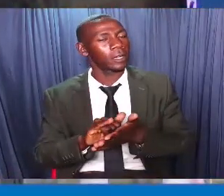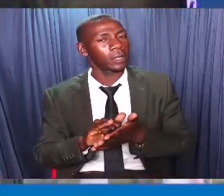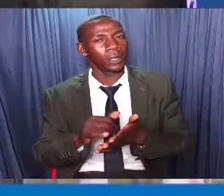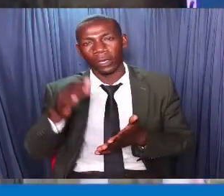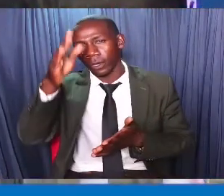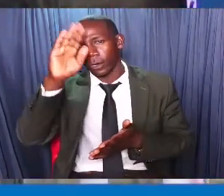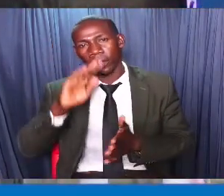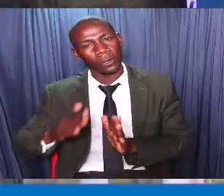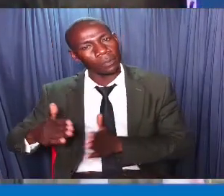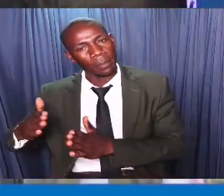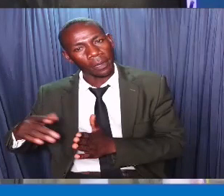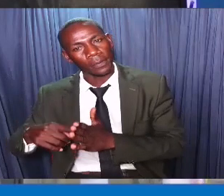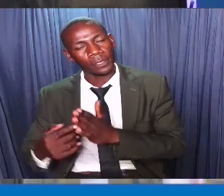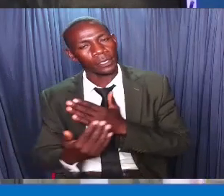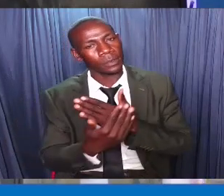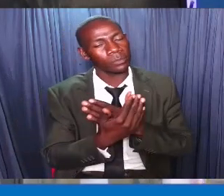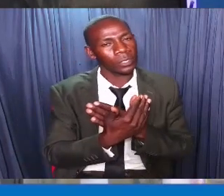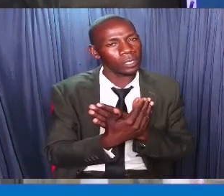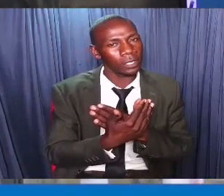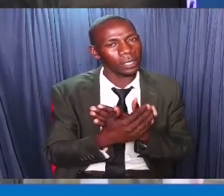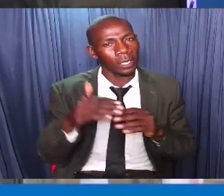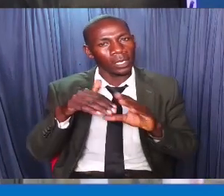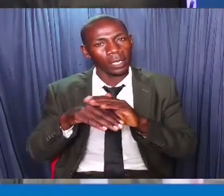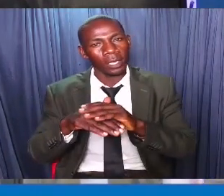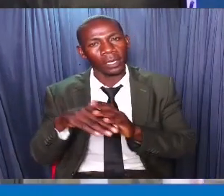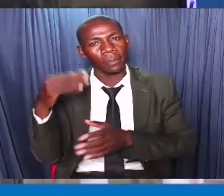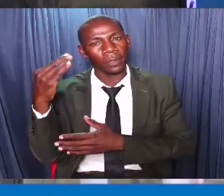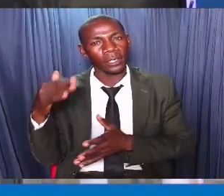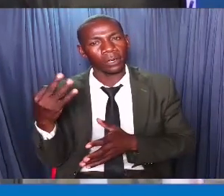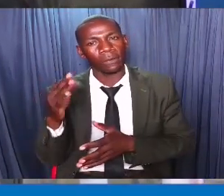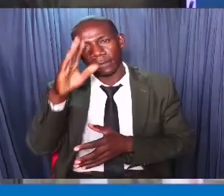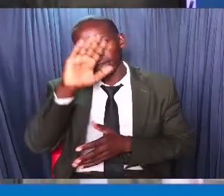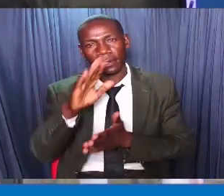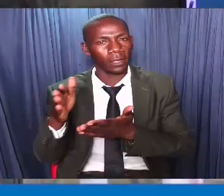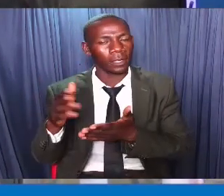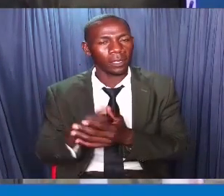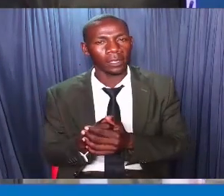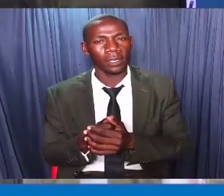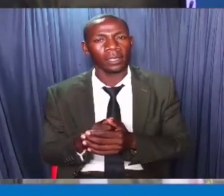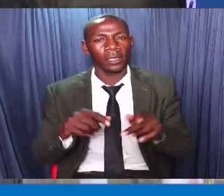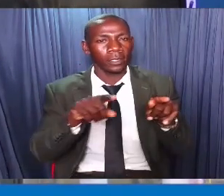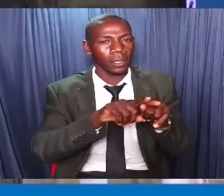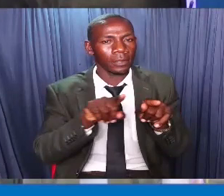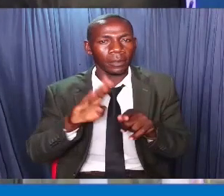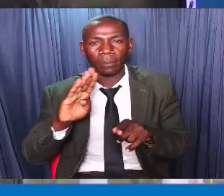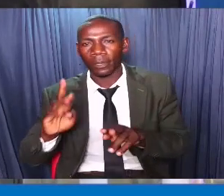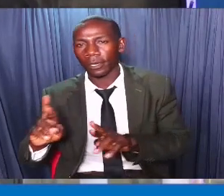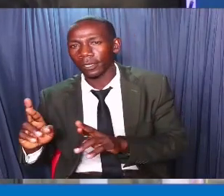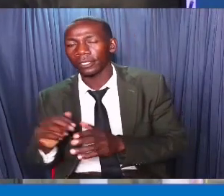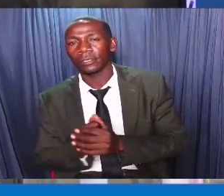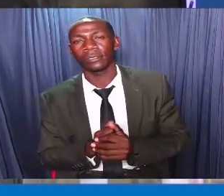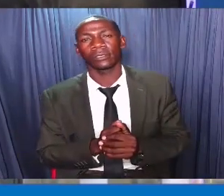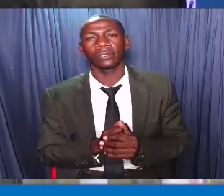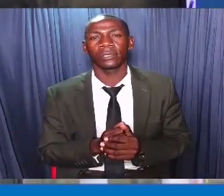Mungu ameyatayarisha asubuhi ya leo. God has prepared this morning. Ndani ya moyo wa mtumishi wa Mungu. In the heart of the servant na of God. Nawe jiweke tayari. And you too prepare